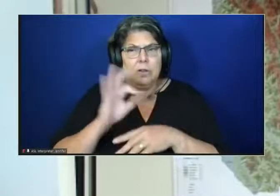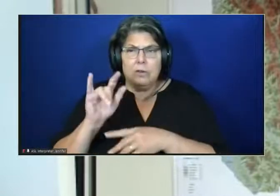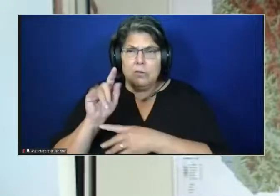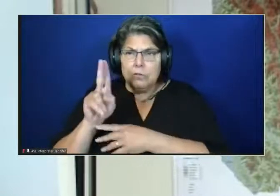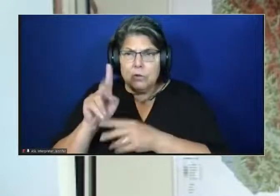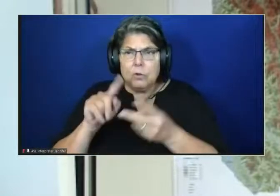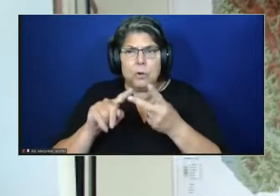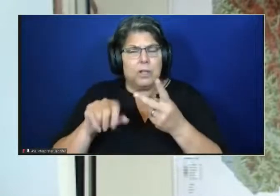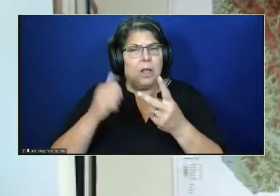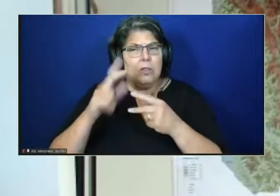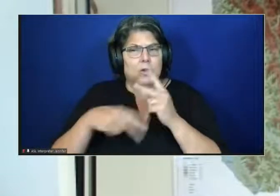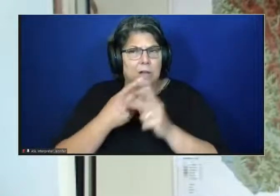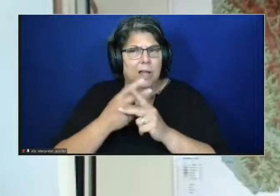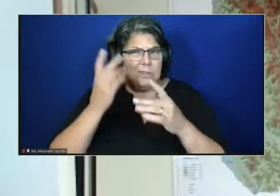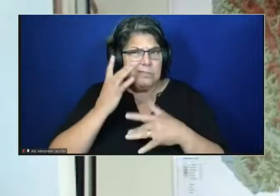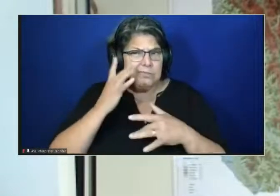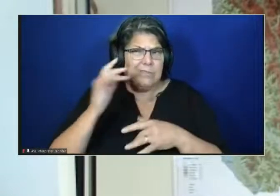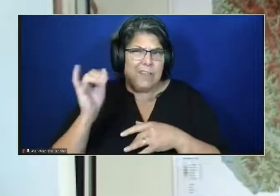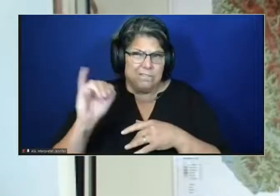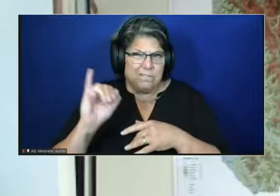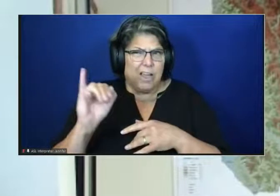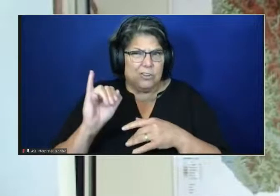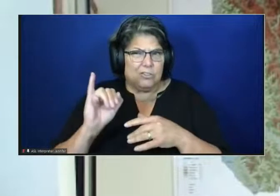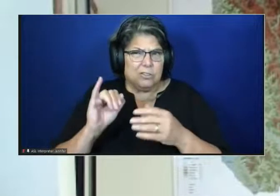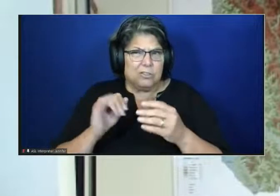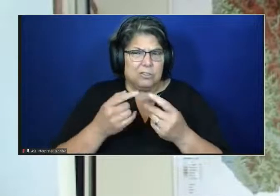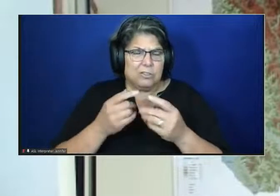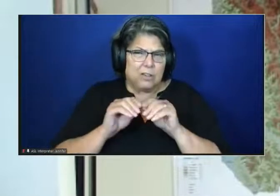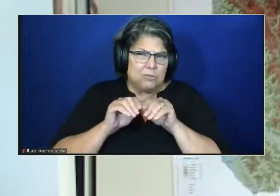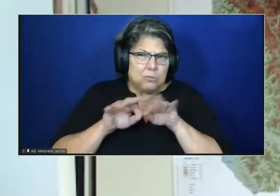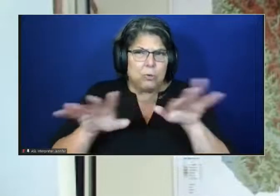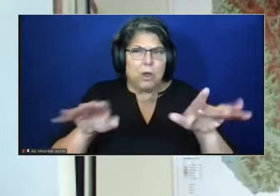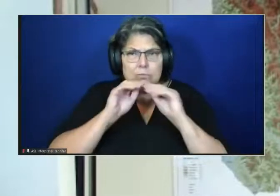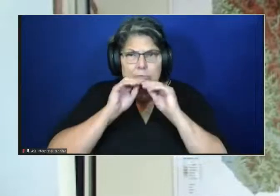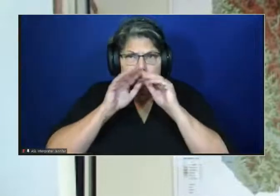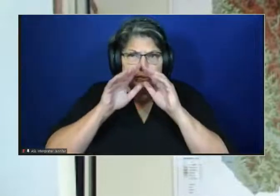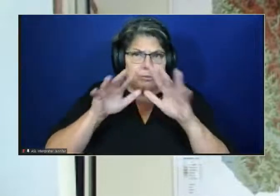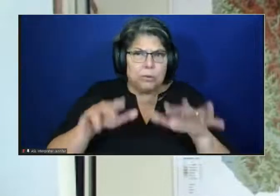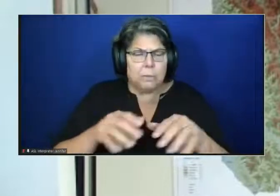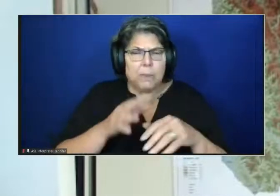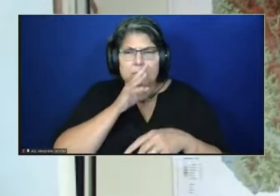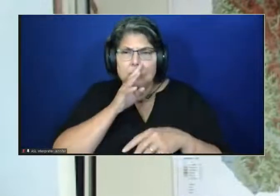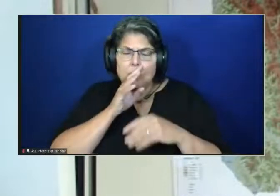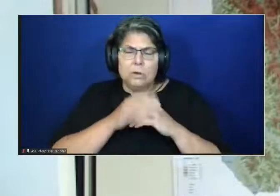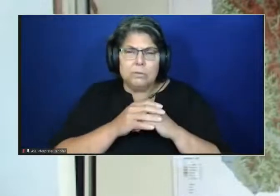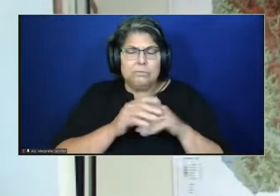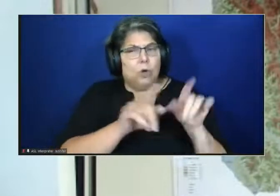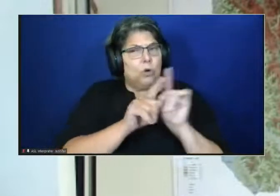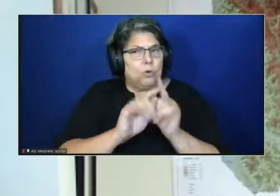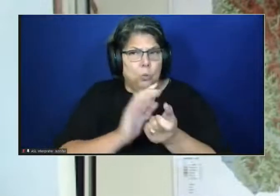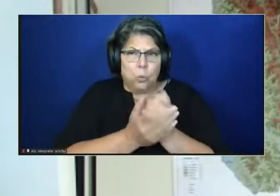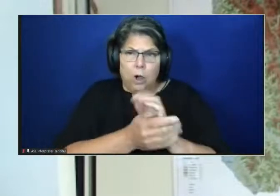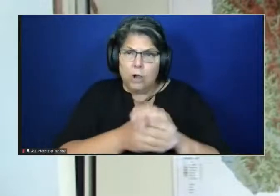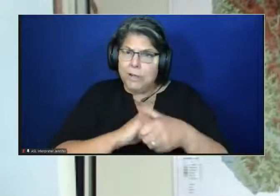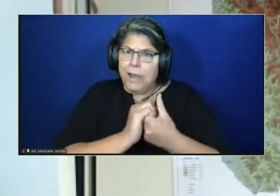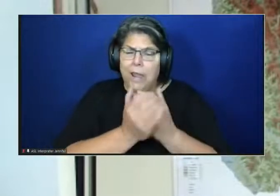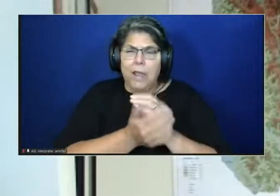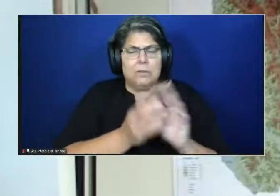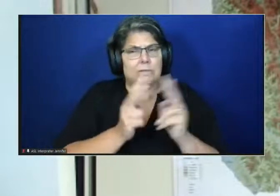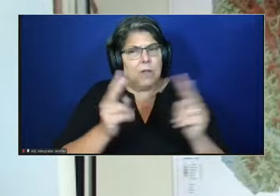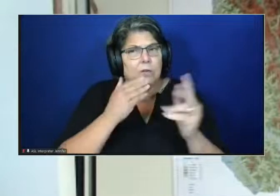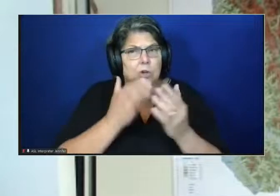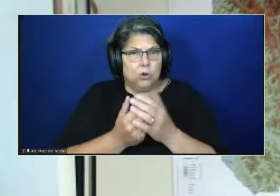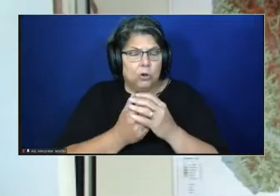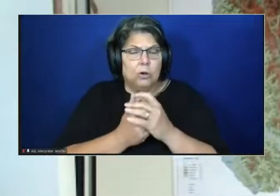droplet-borne infections. Of course, washing hands is also very good. It turned